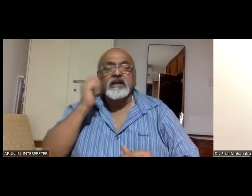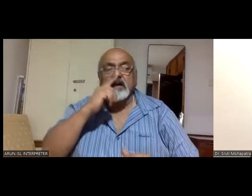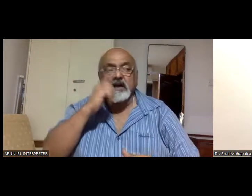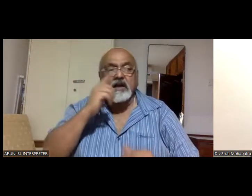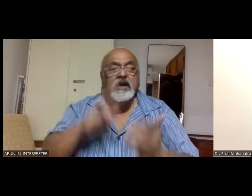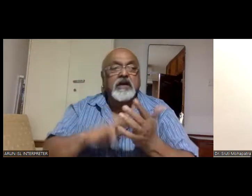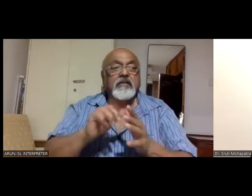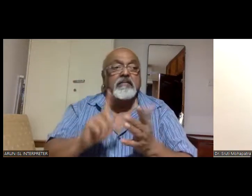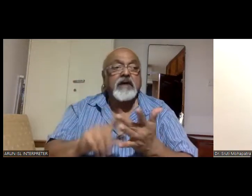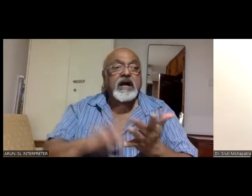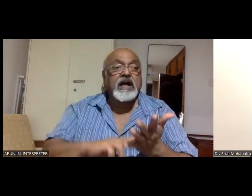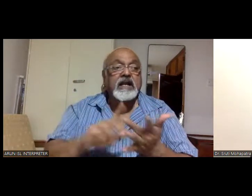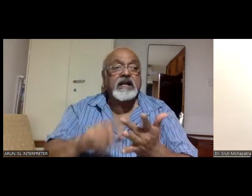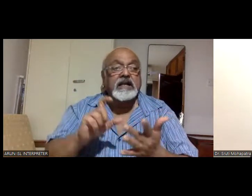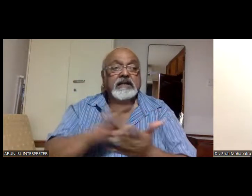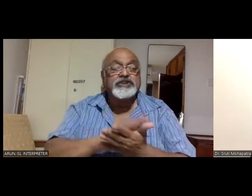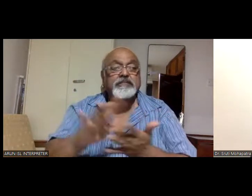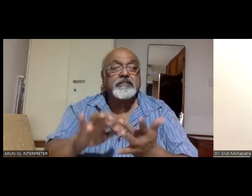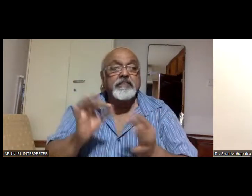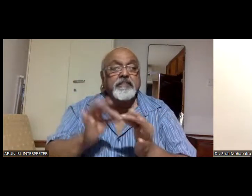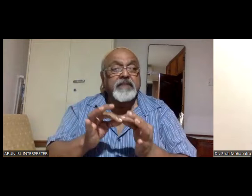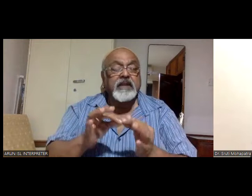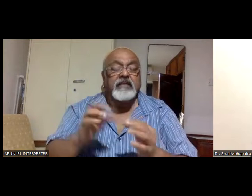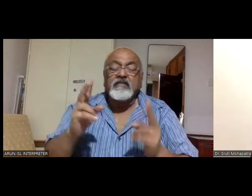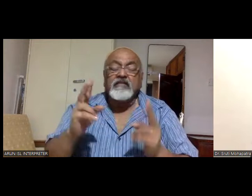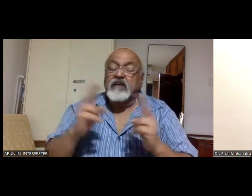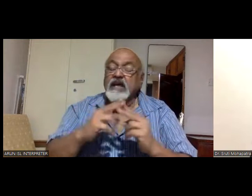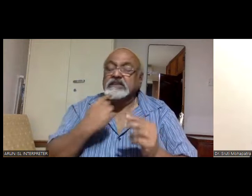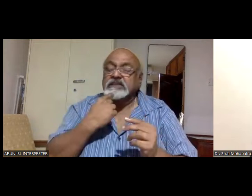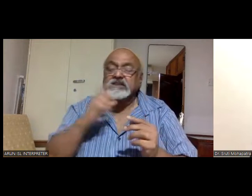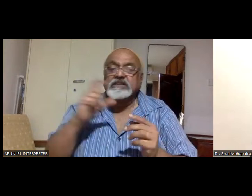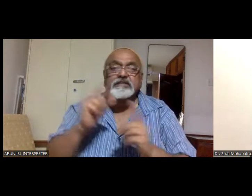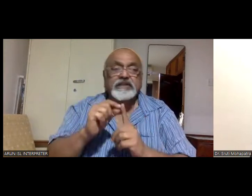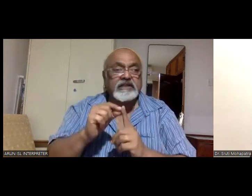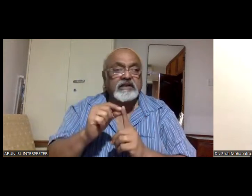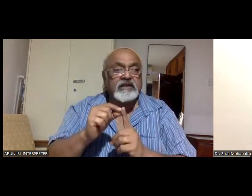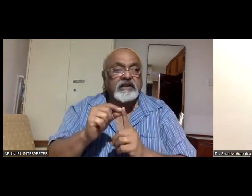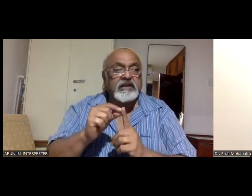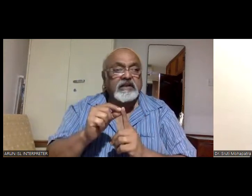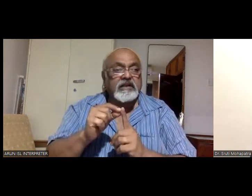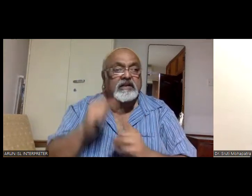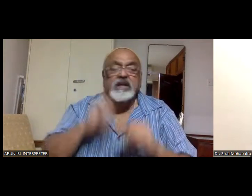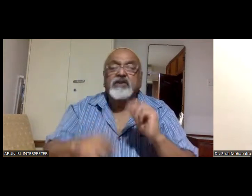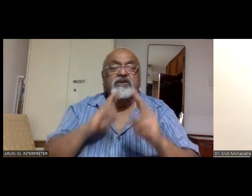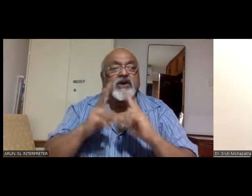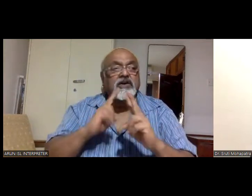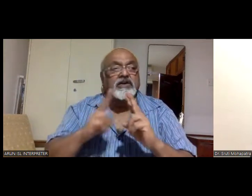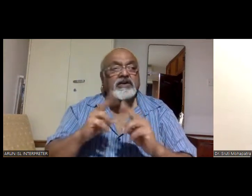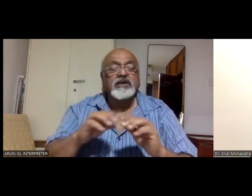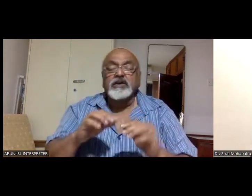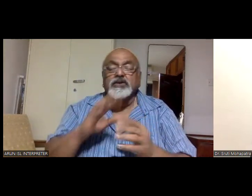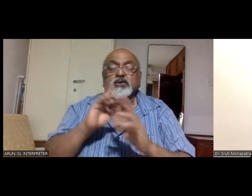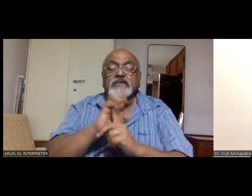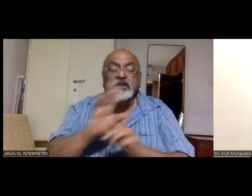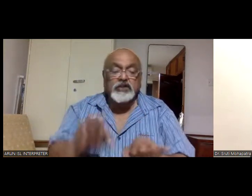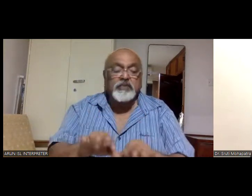very Yes. severely disabled, has severe cerebral palsy, cannot talk, uses a communicator. She has a little